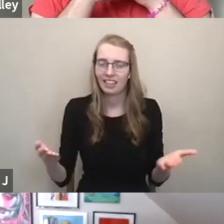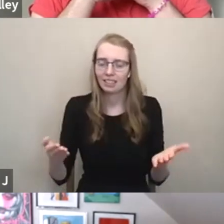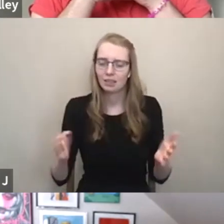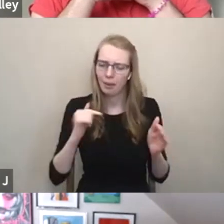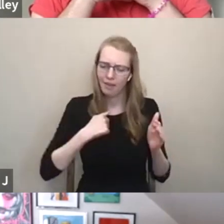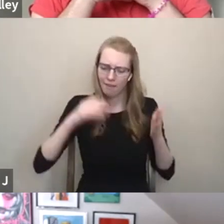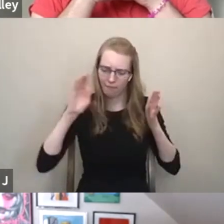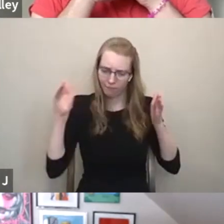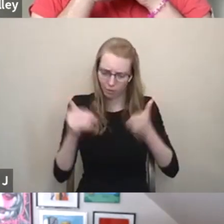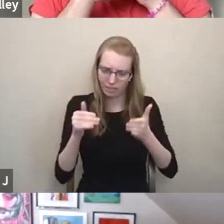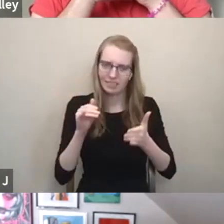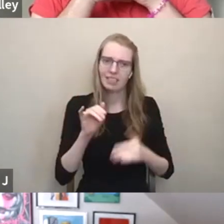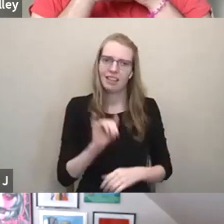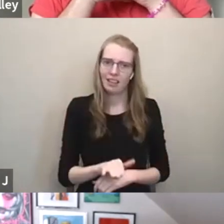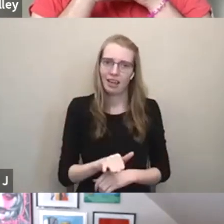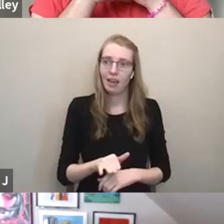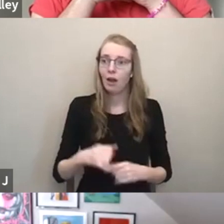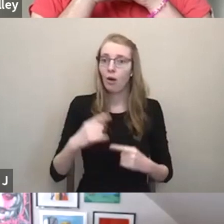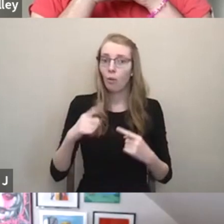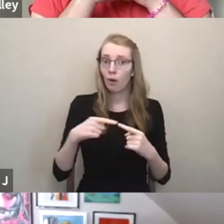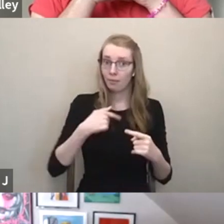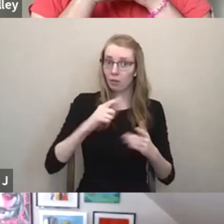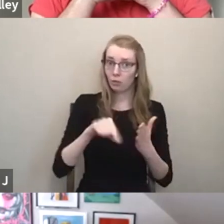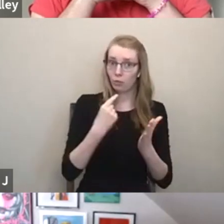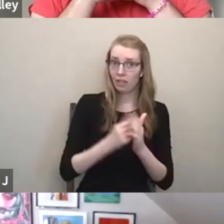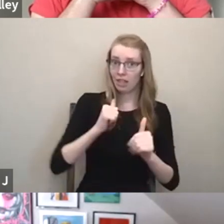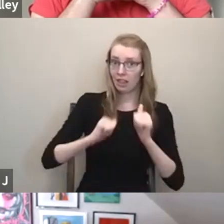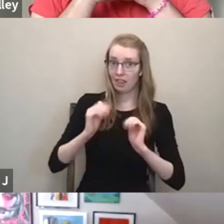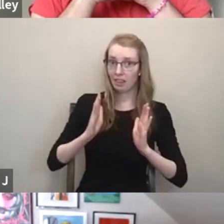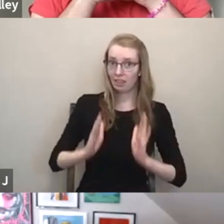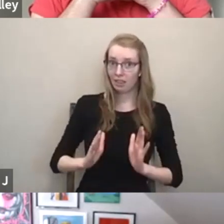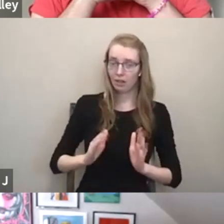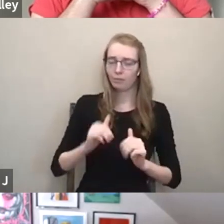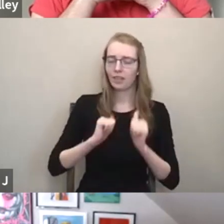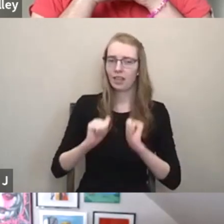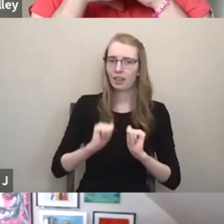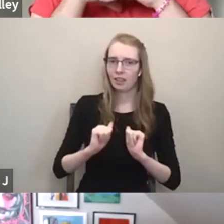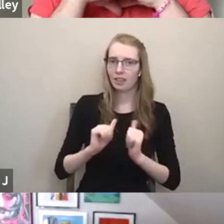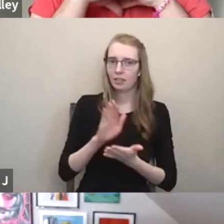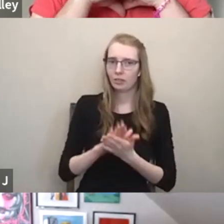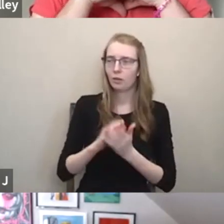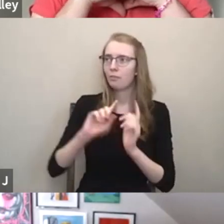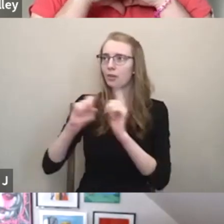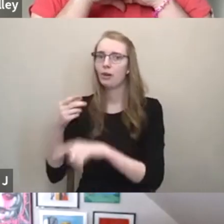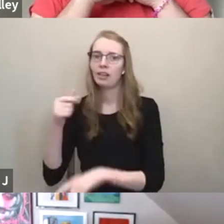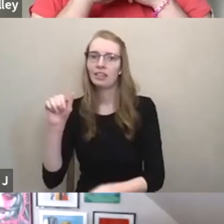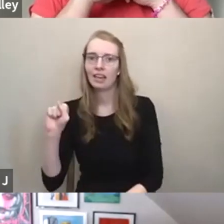I graduated from theater school, I went to Gastown Actors Studio, which is no more,